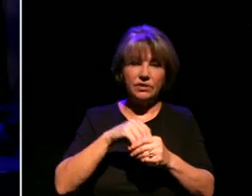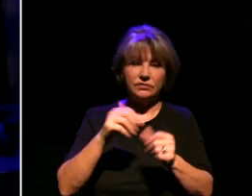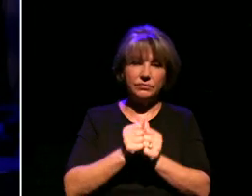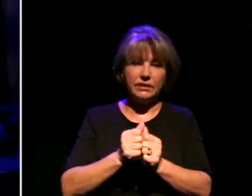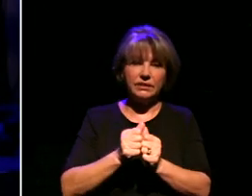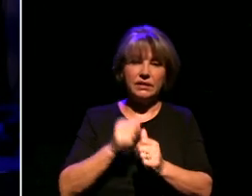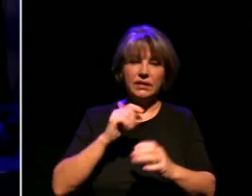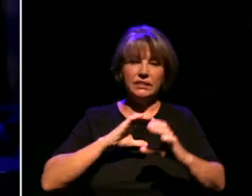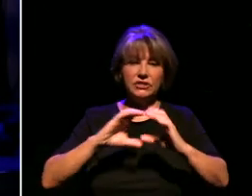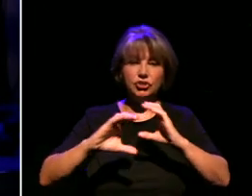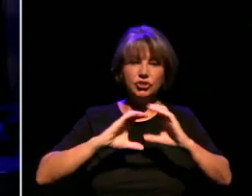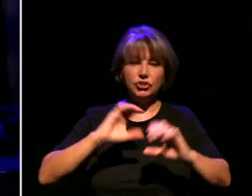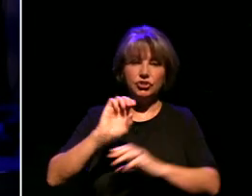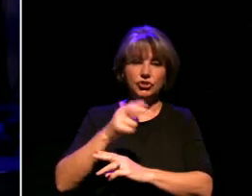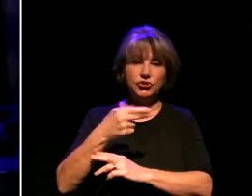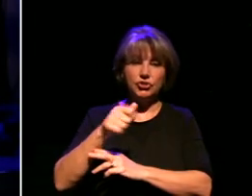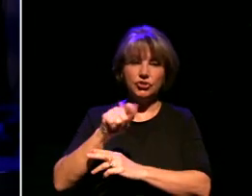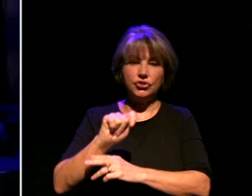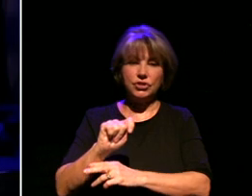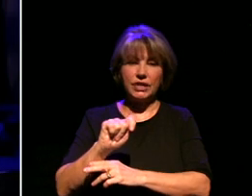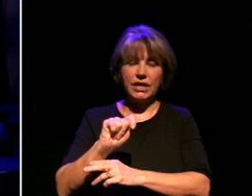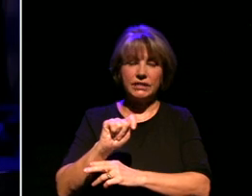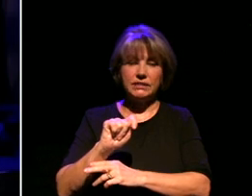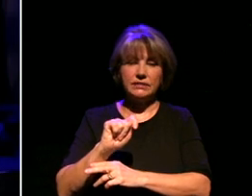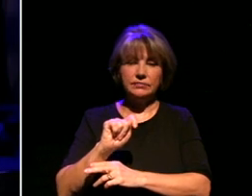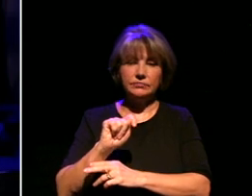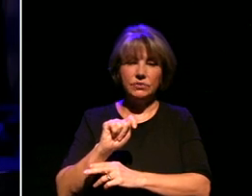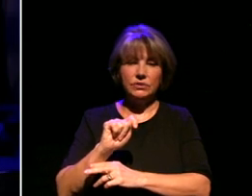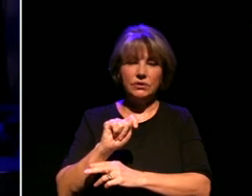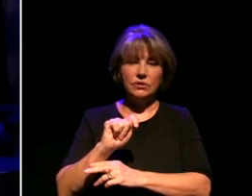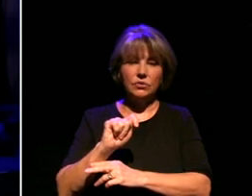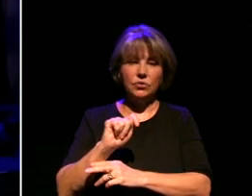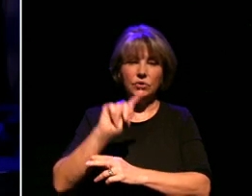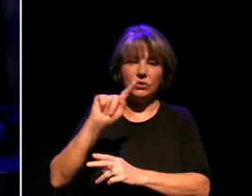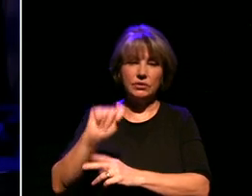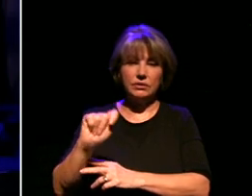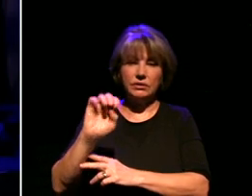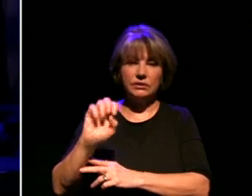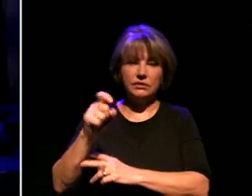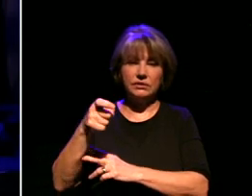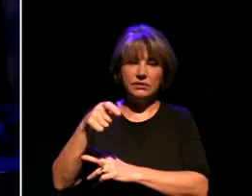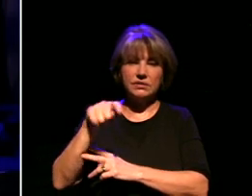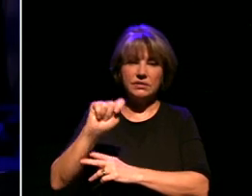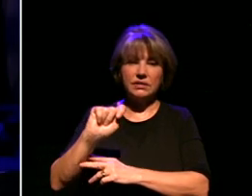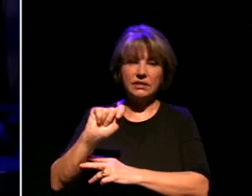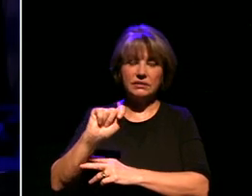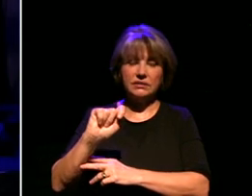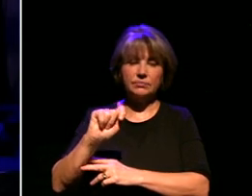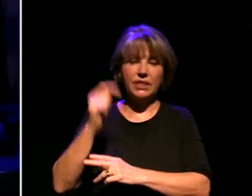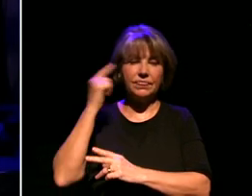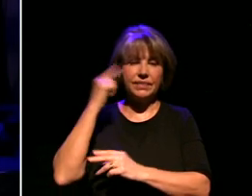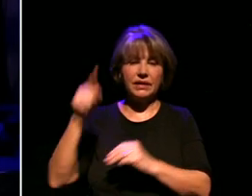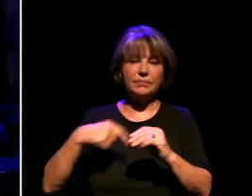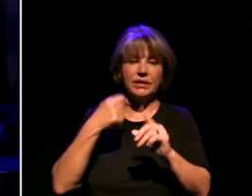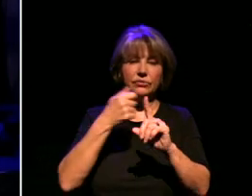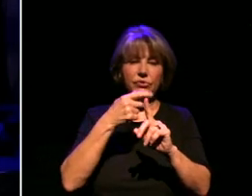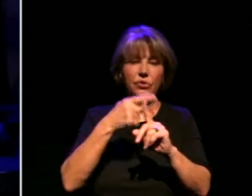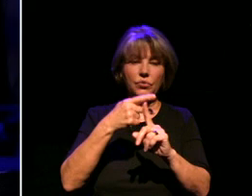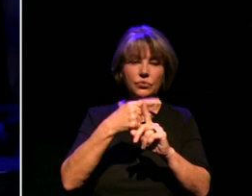text and let us know about your need. But think about your own personal provision right